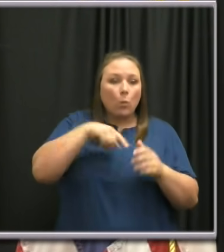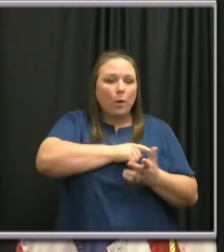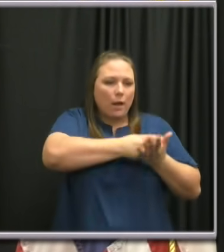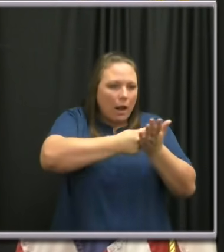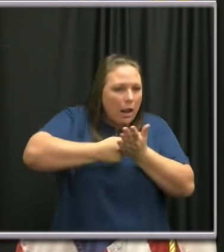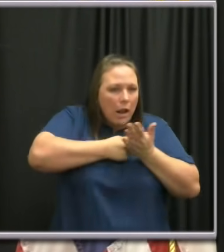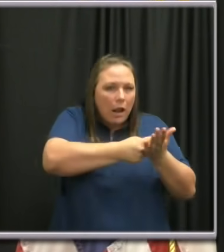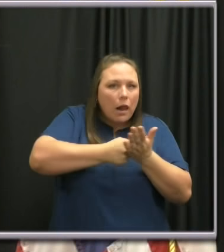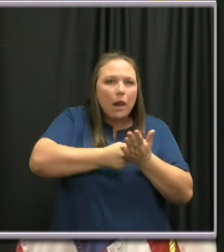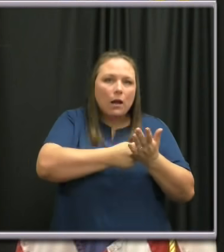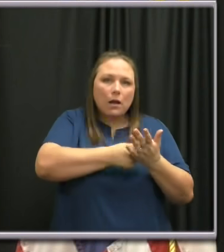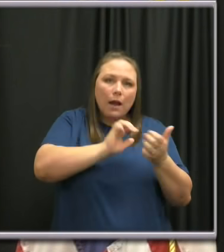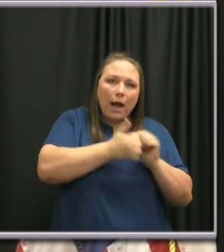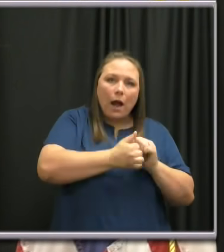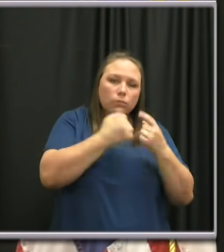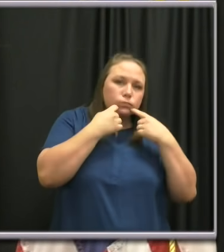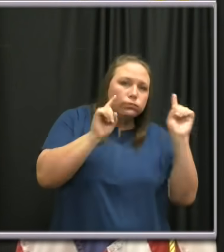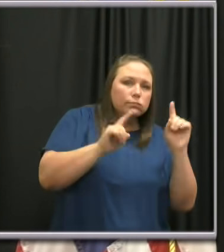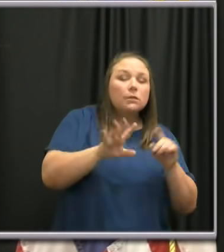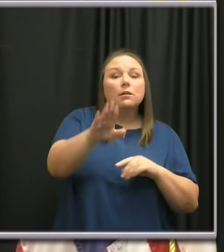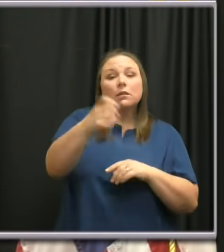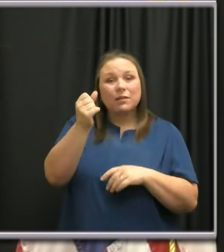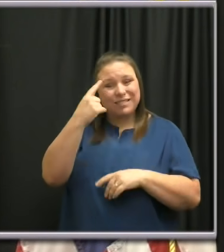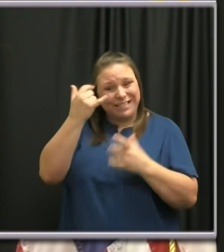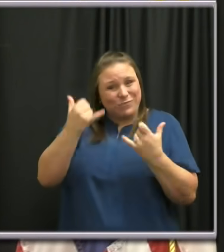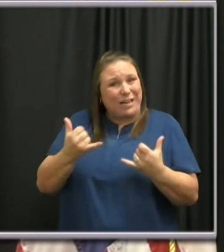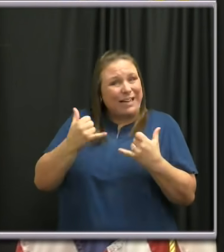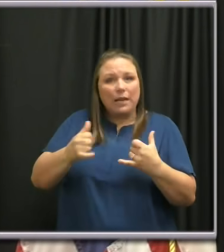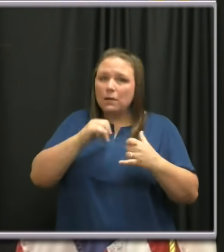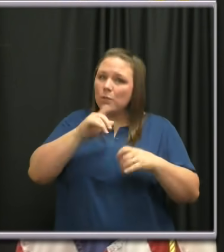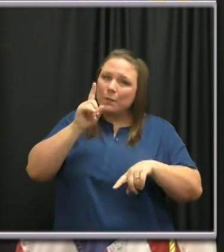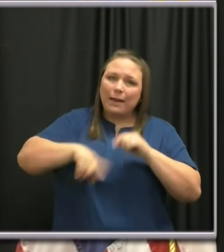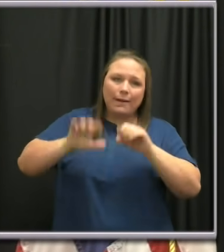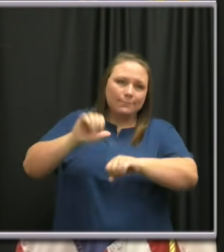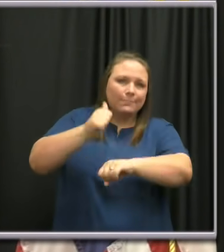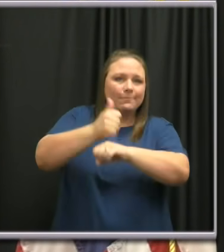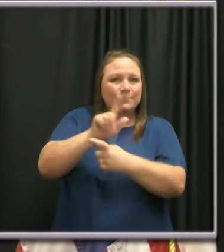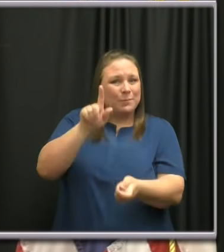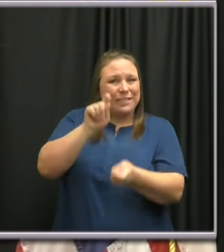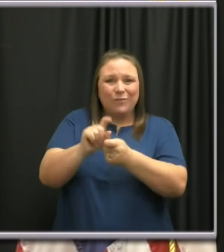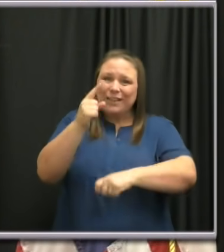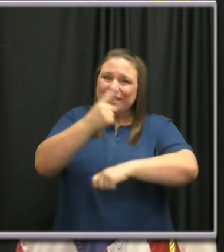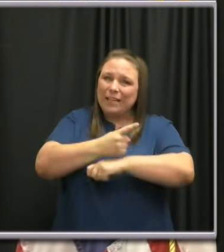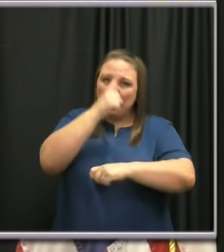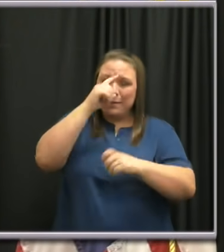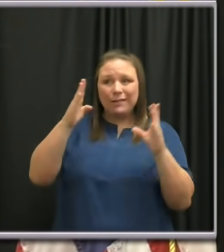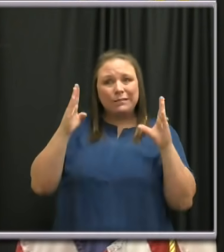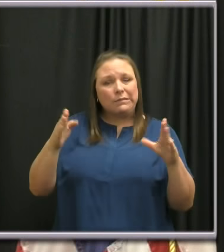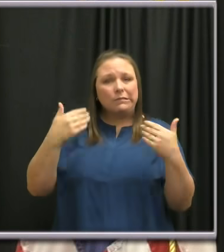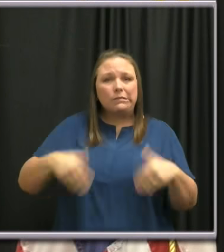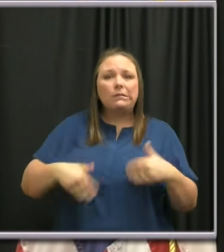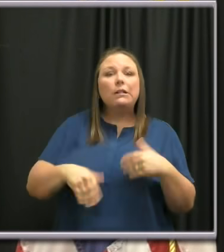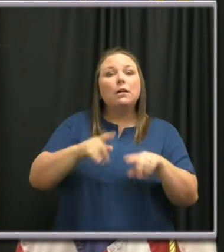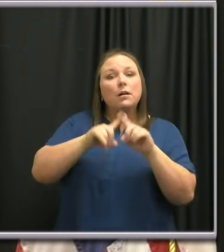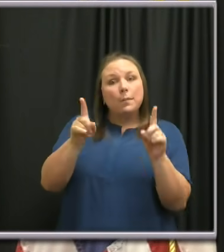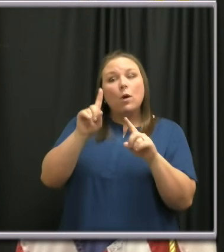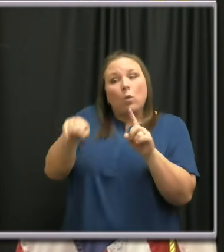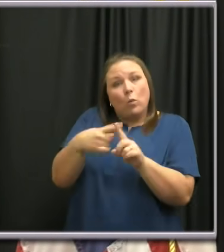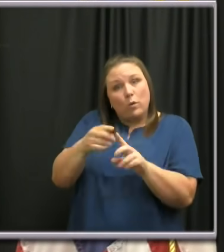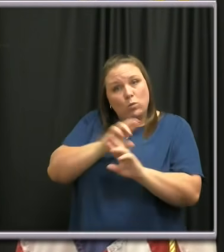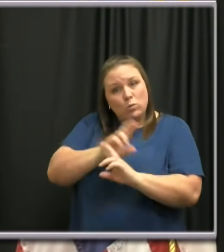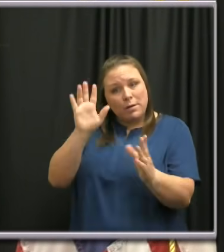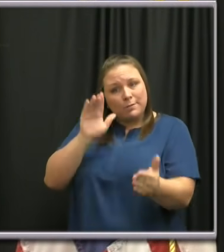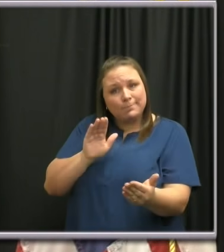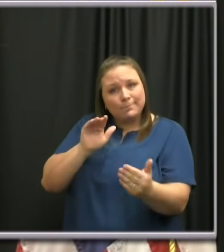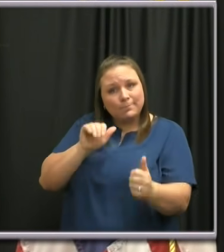we are still not where we need to be in order to set a reopen date. When we do, however, get to that point, we will announce a date to start phase